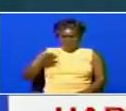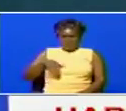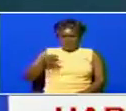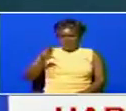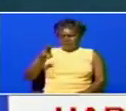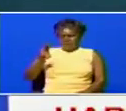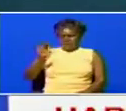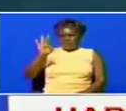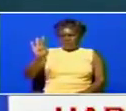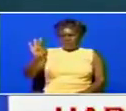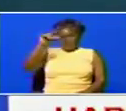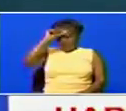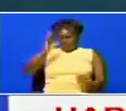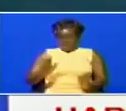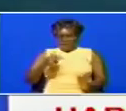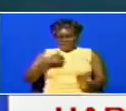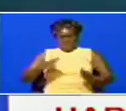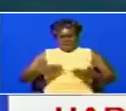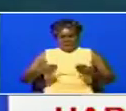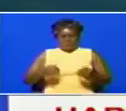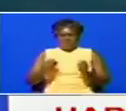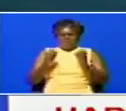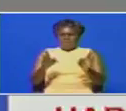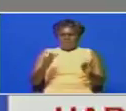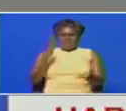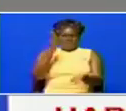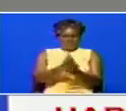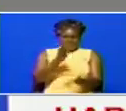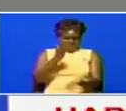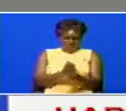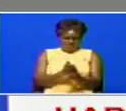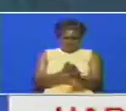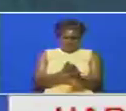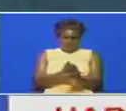would be delighted if it is confirmed,